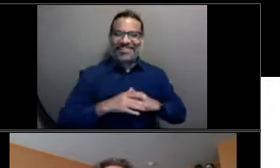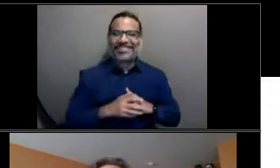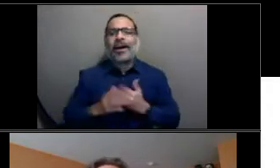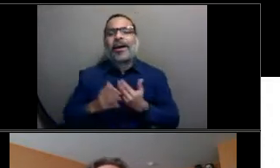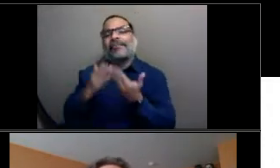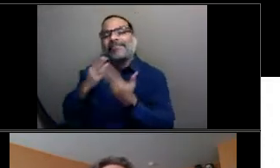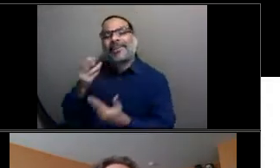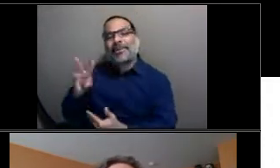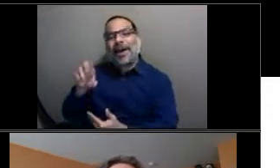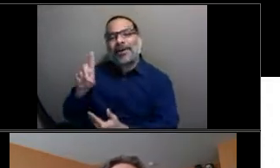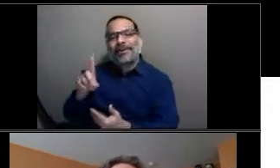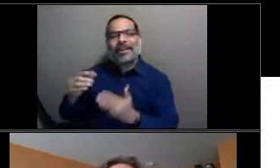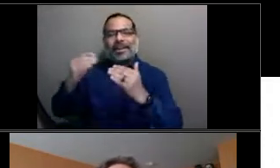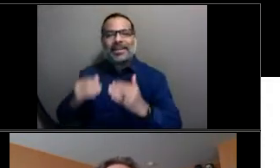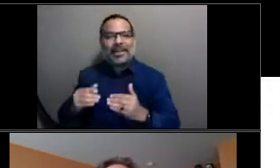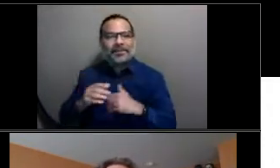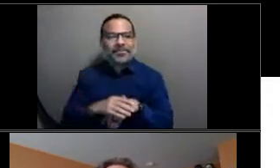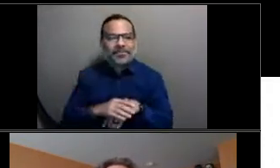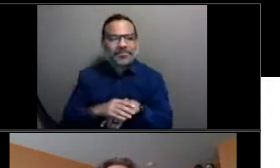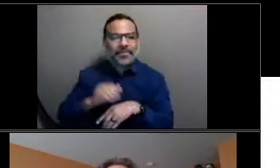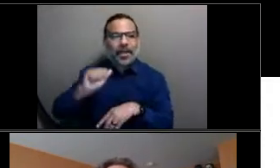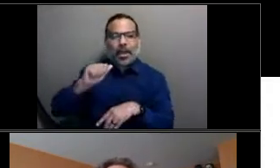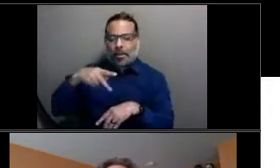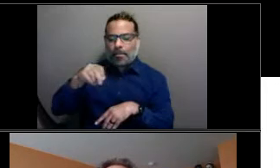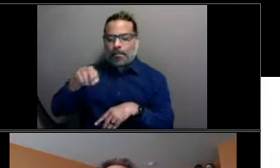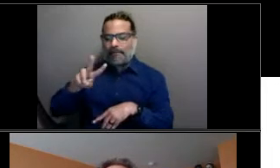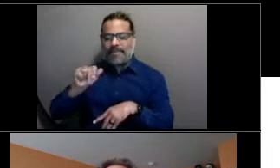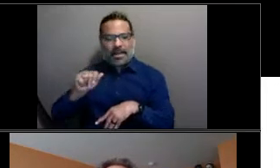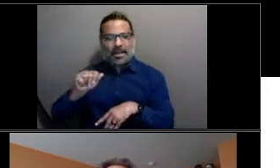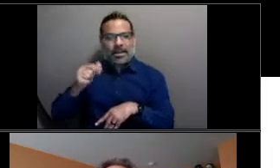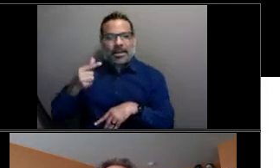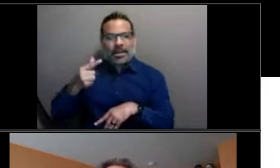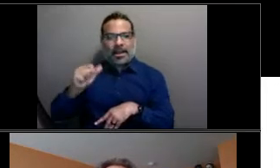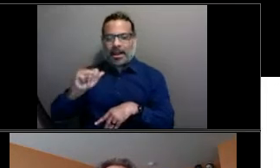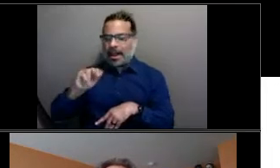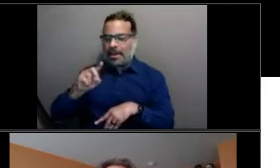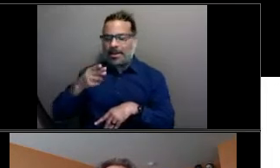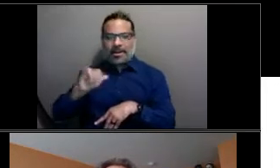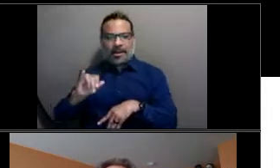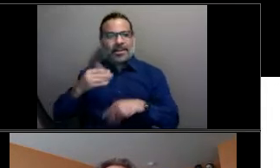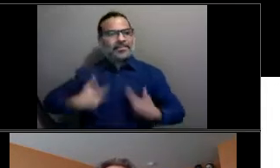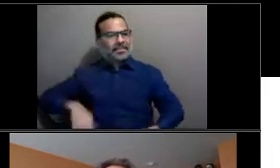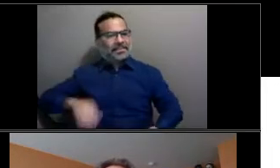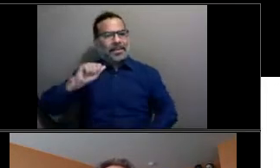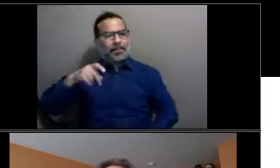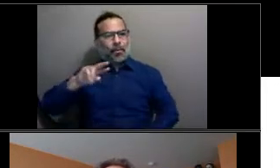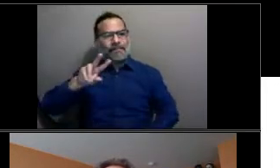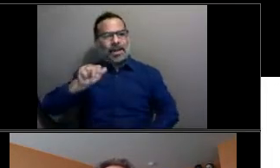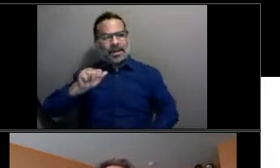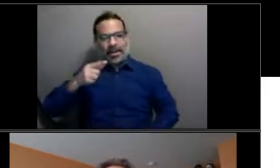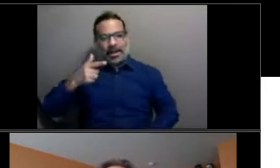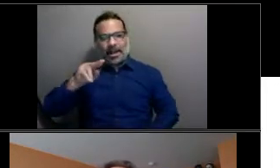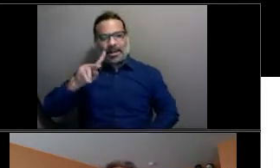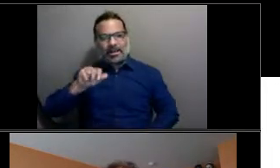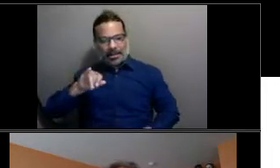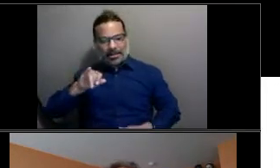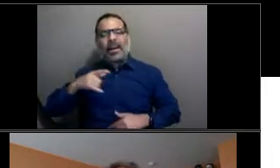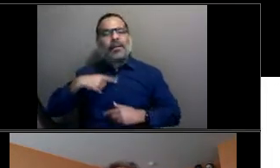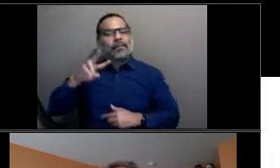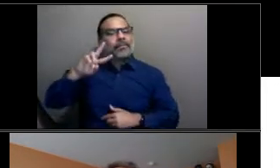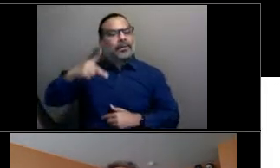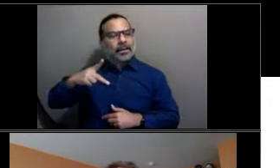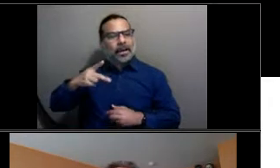have Apurva Gandhi. Well, good afternoon, everyone. This is Apurva Gandhi. I'm Vice President of Multicultural Affairs and